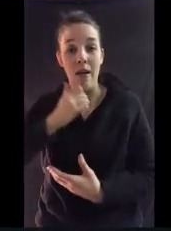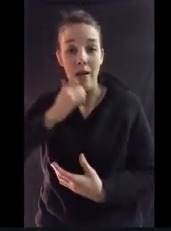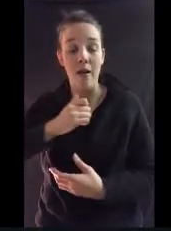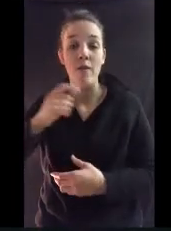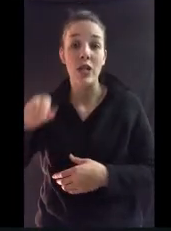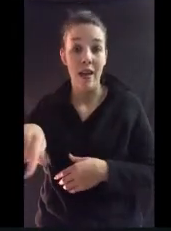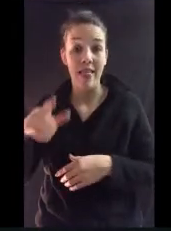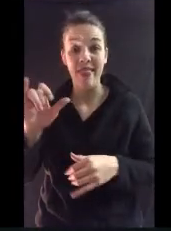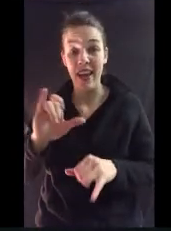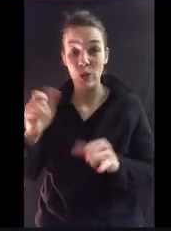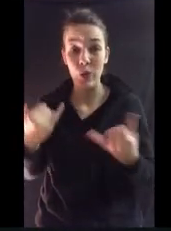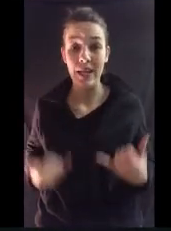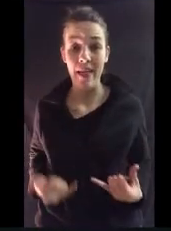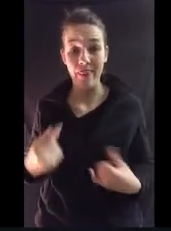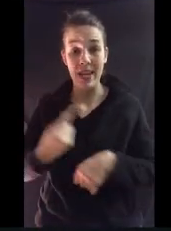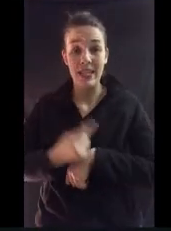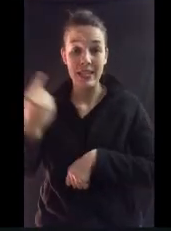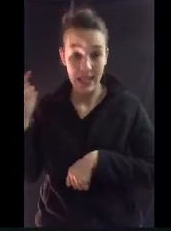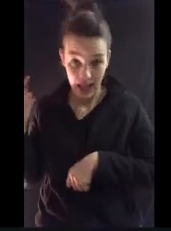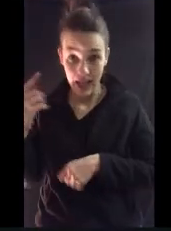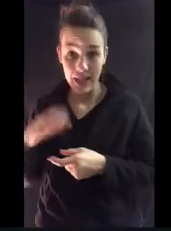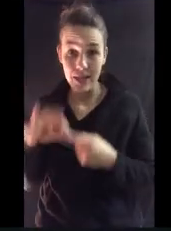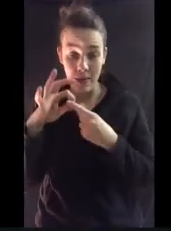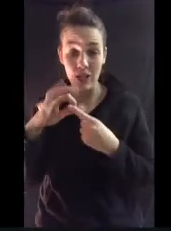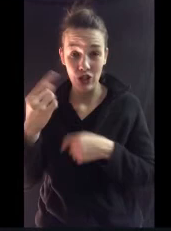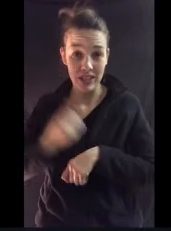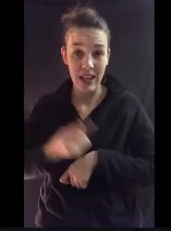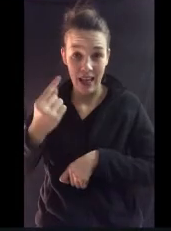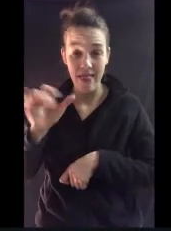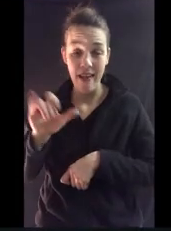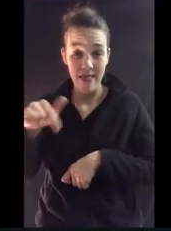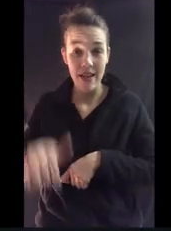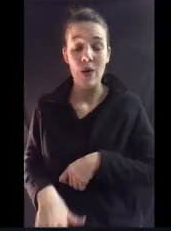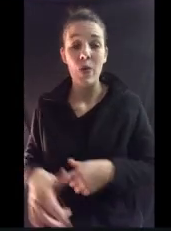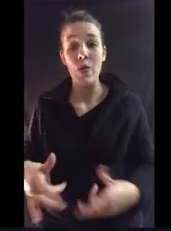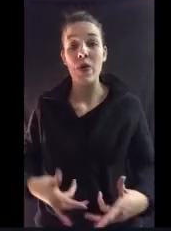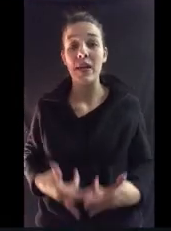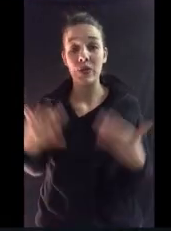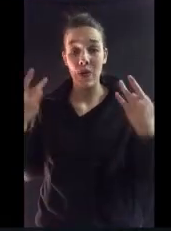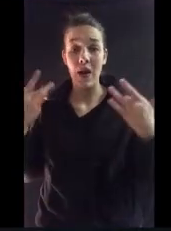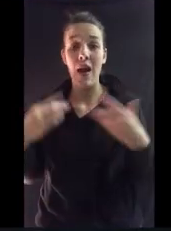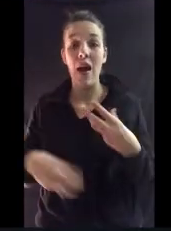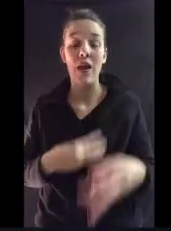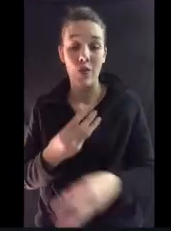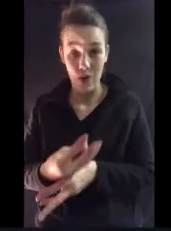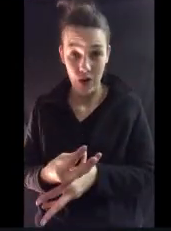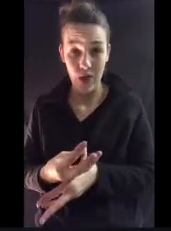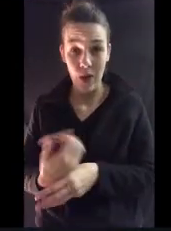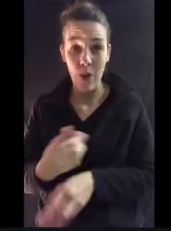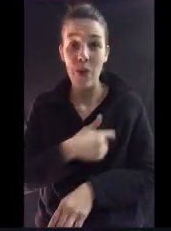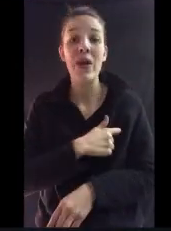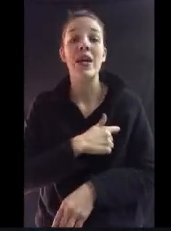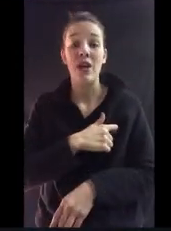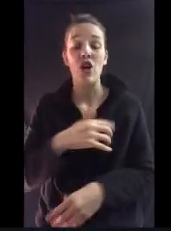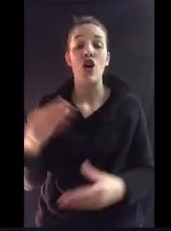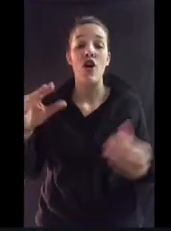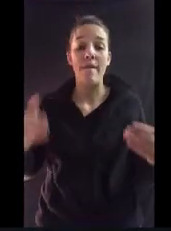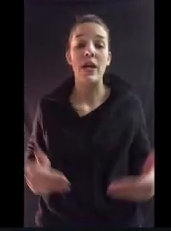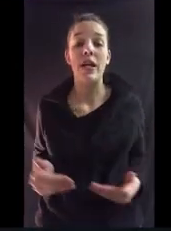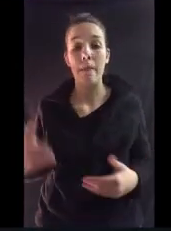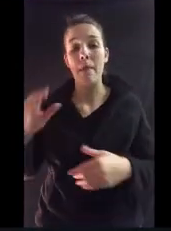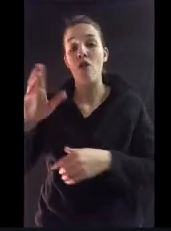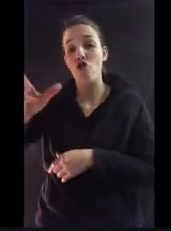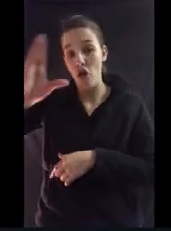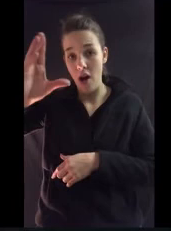Yet I believe on a day like today, on this day, especially on a day like this, what's going on in our world,